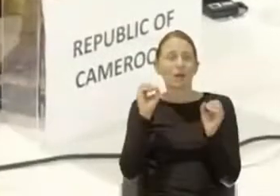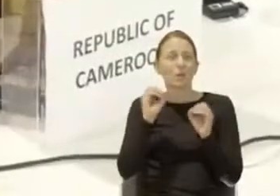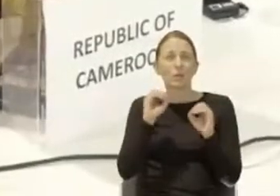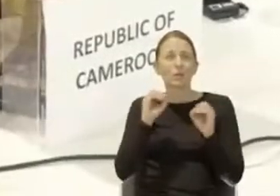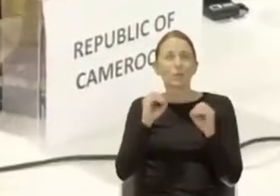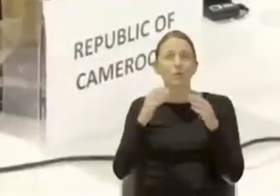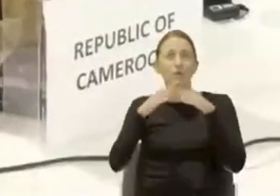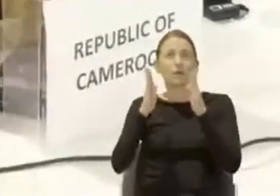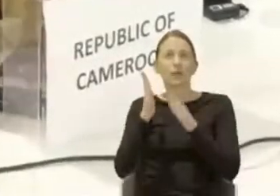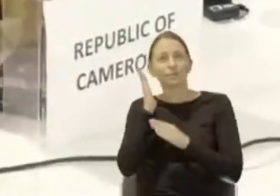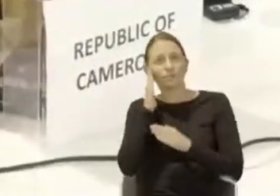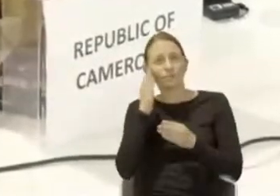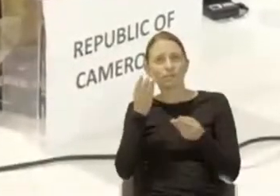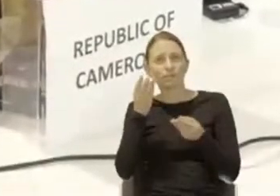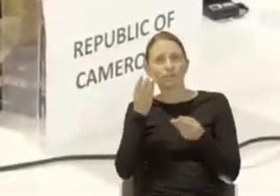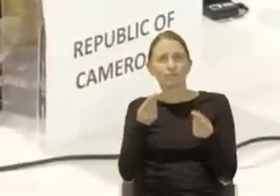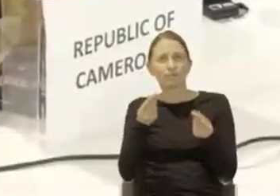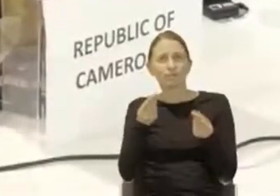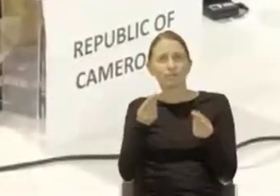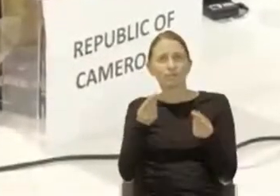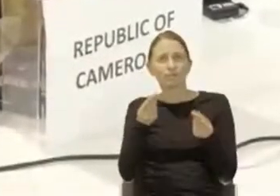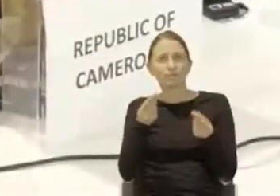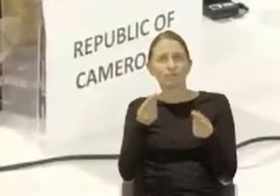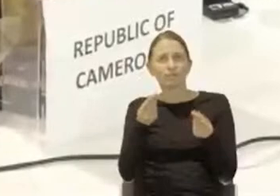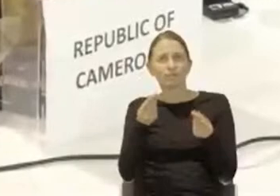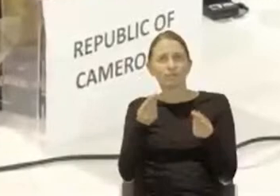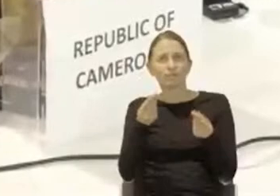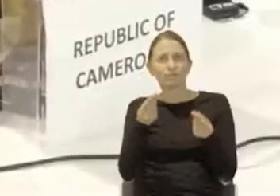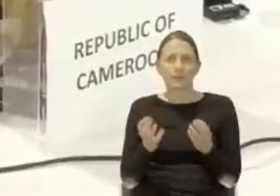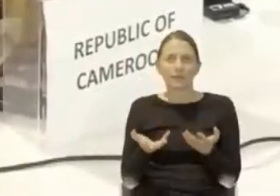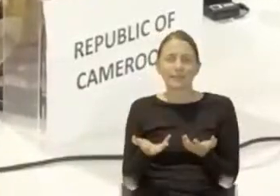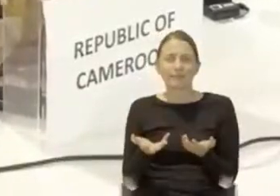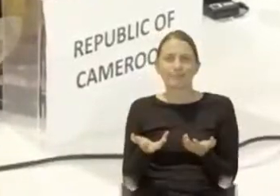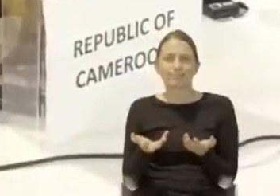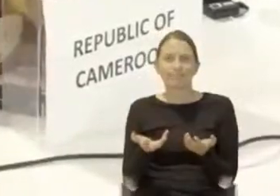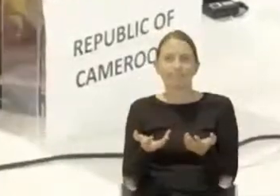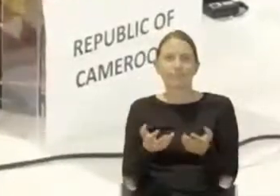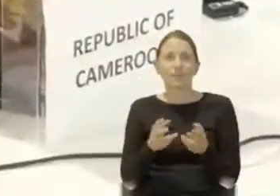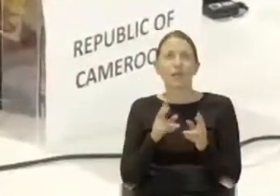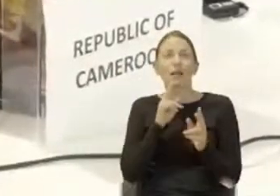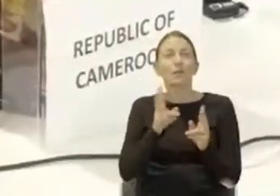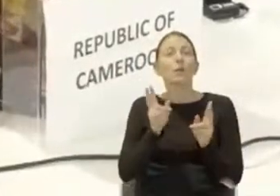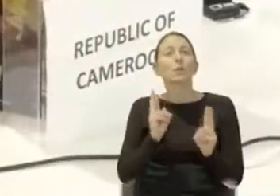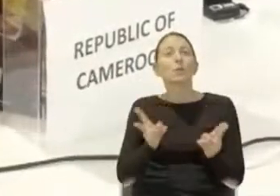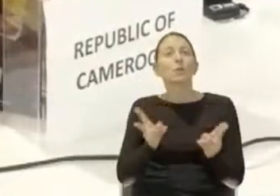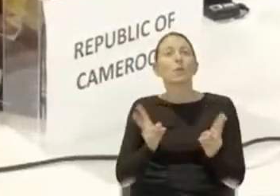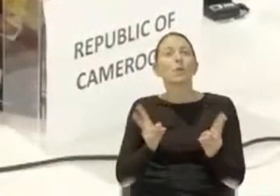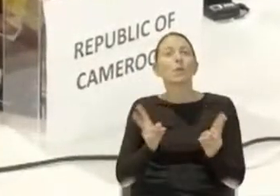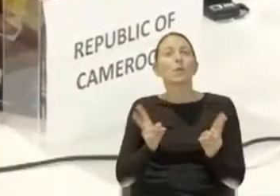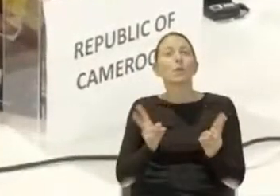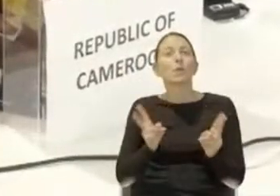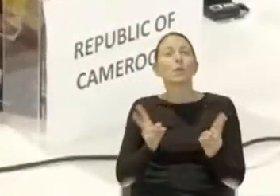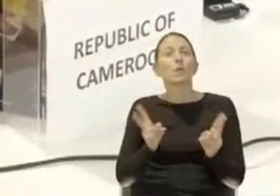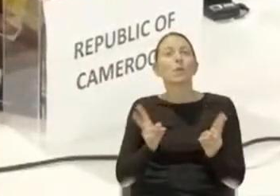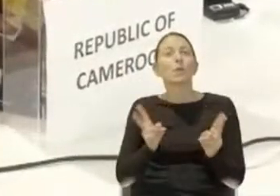are especially relevant because we have a huge loophole to be